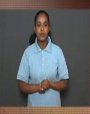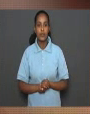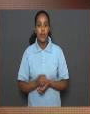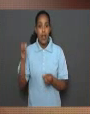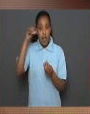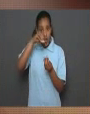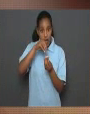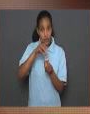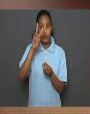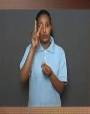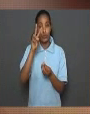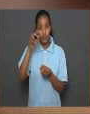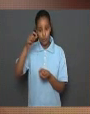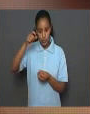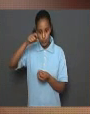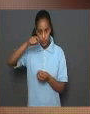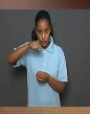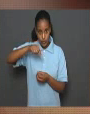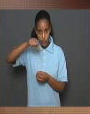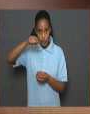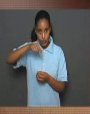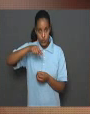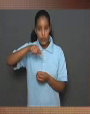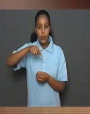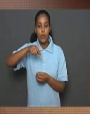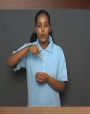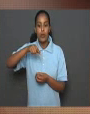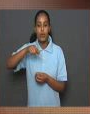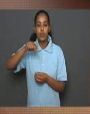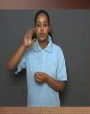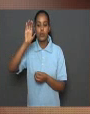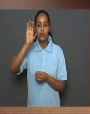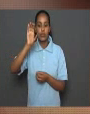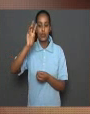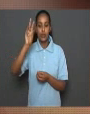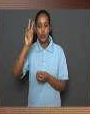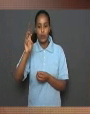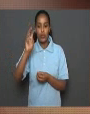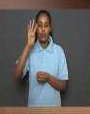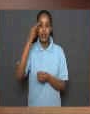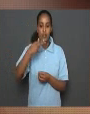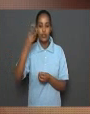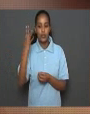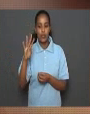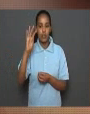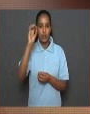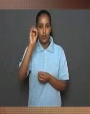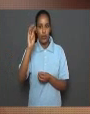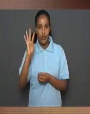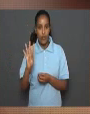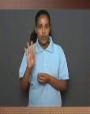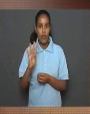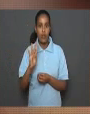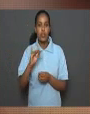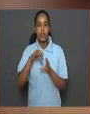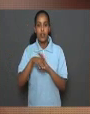Add 2 drops of phenolphthalein indicator to the solution in